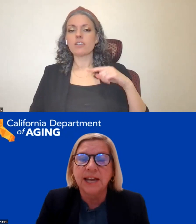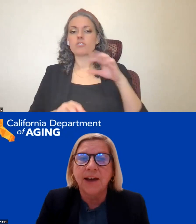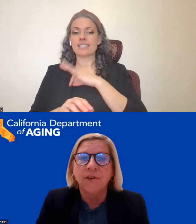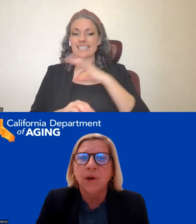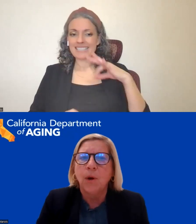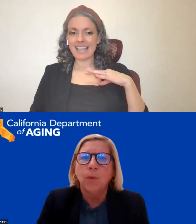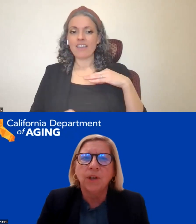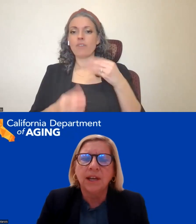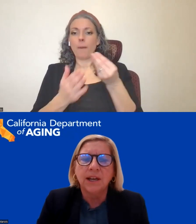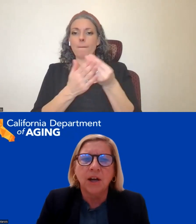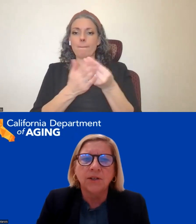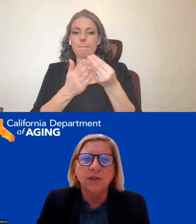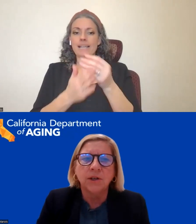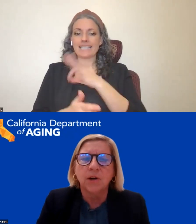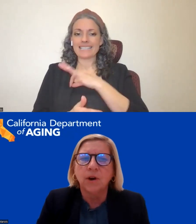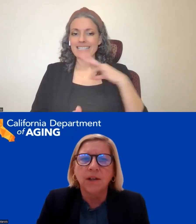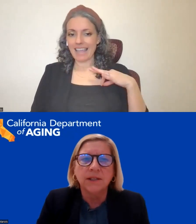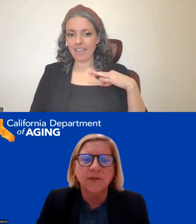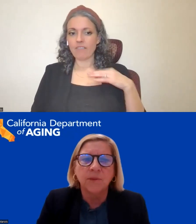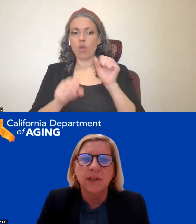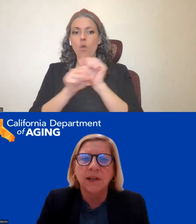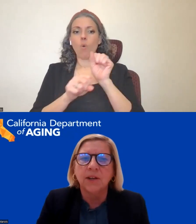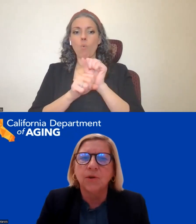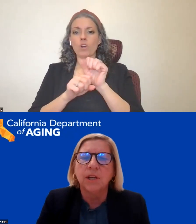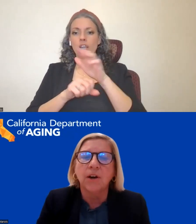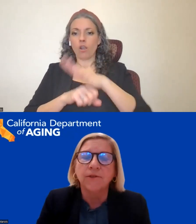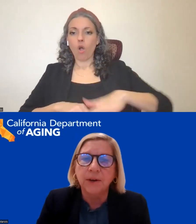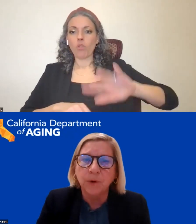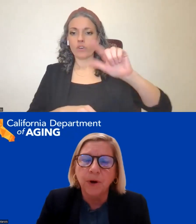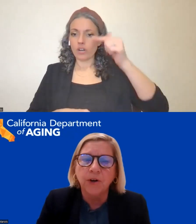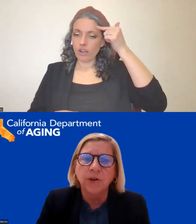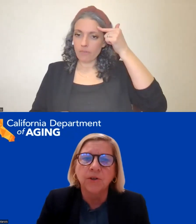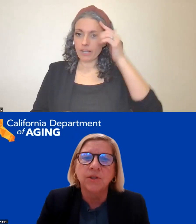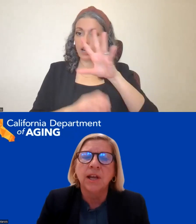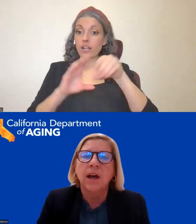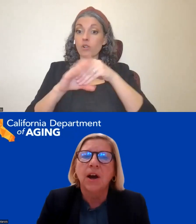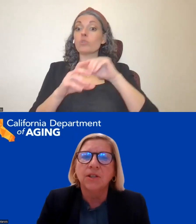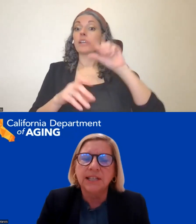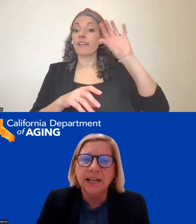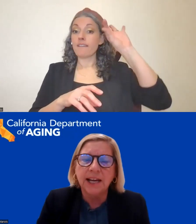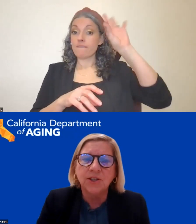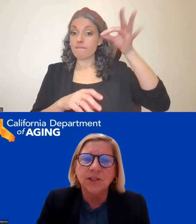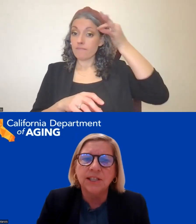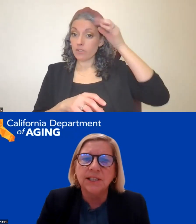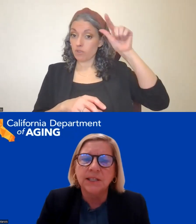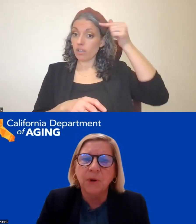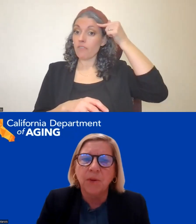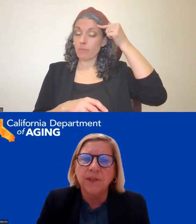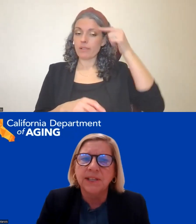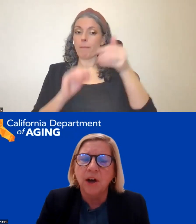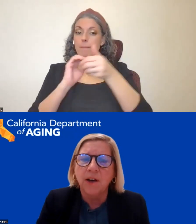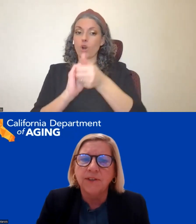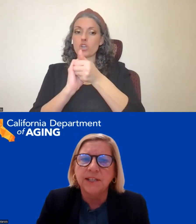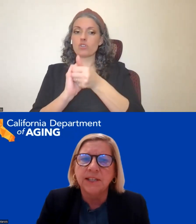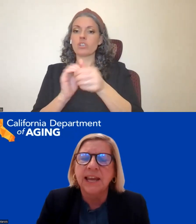budget staff, working in concert across government, including our federal partners, our state agencies and